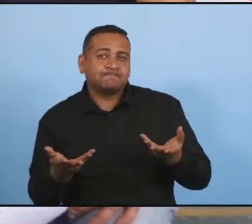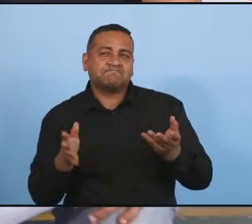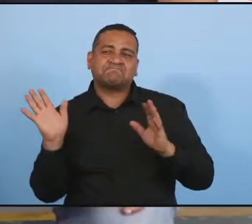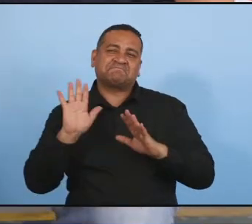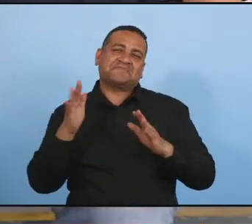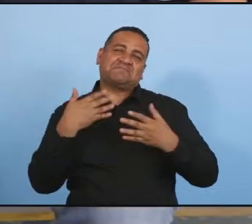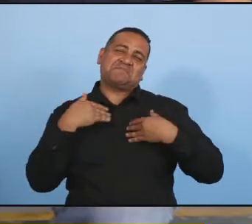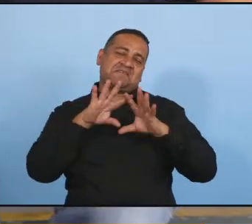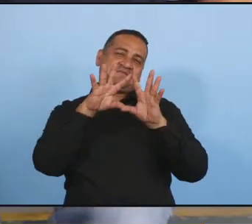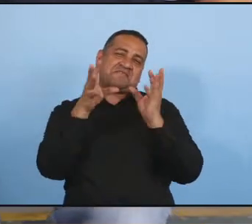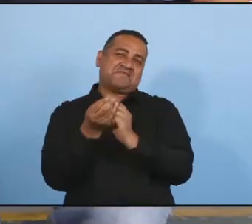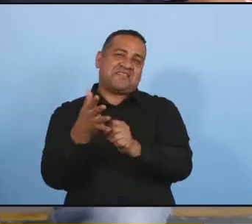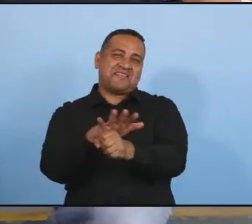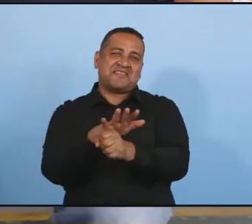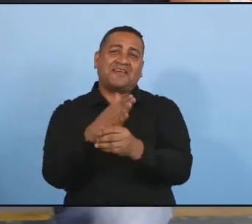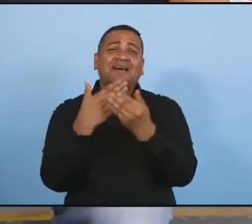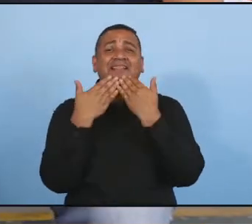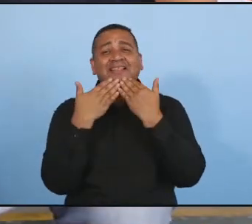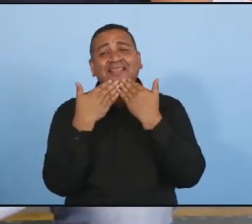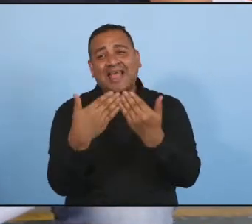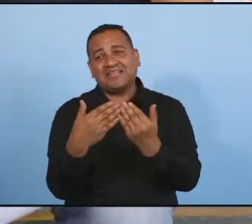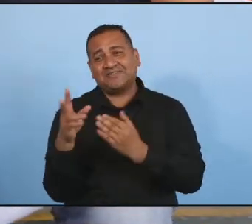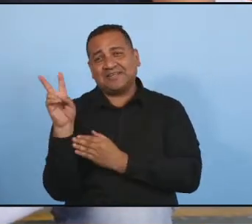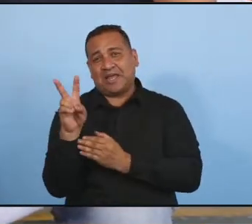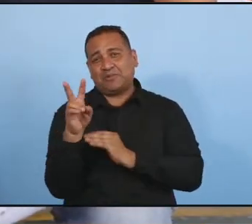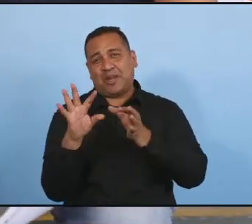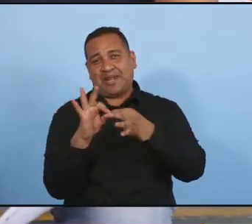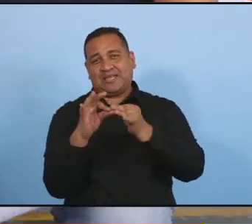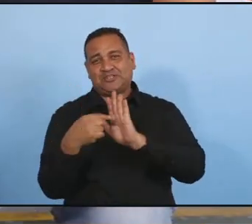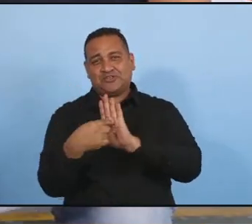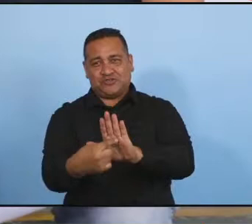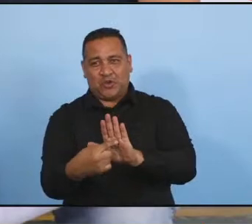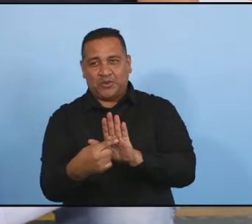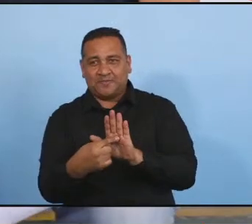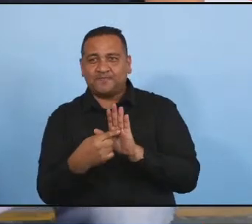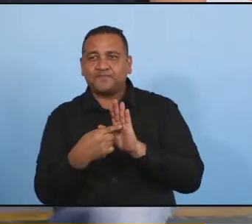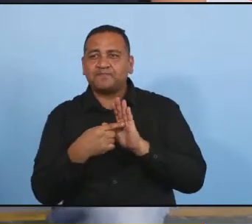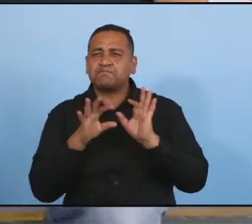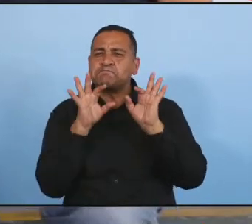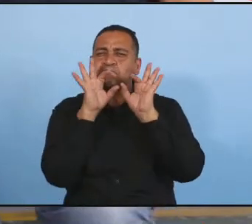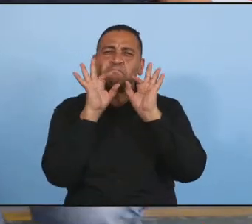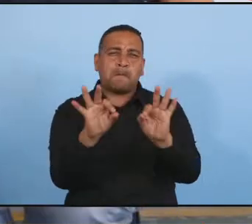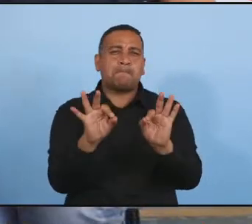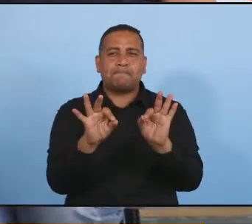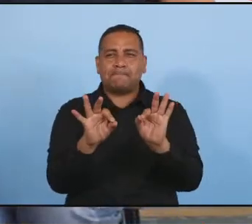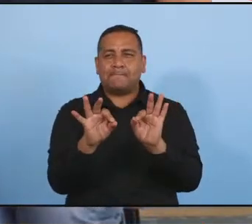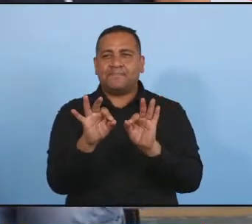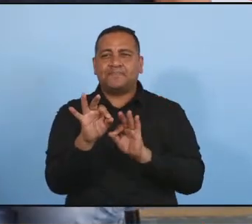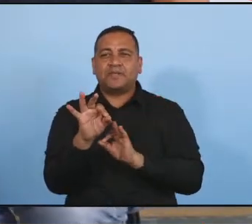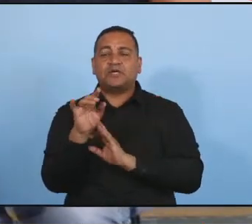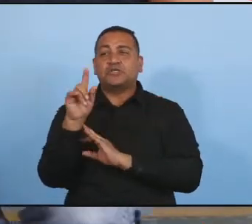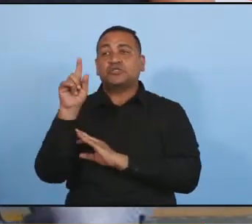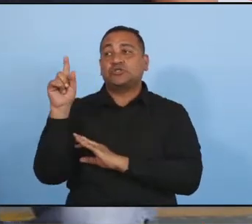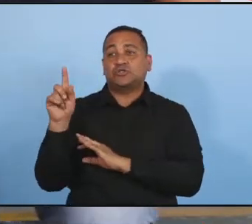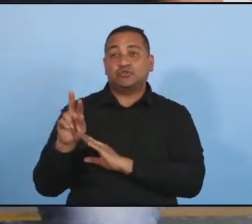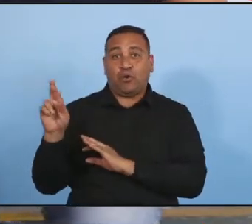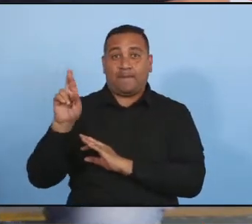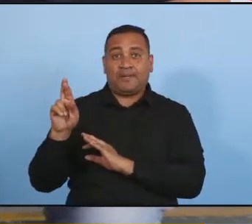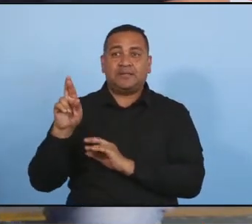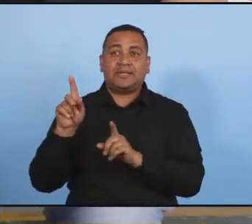you so much. Thank you for coming on to the Link Show. Thank you. Absolutely wonderful. Robert Wilson, and we were